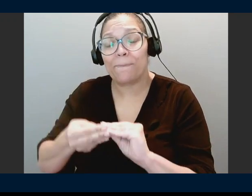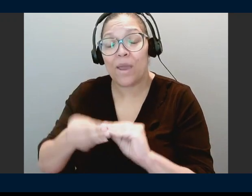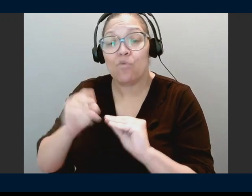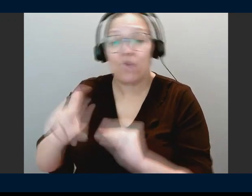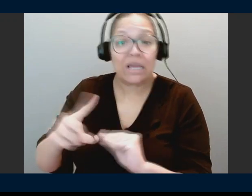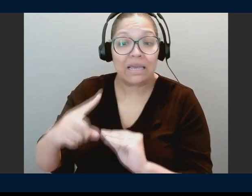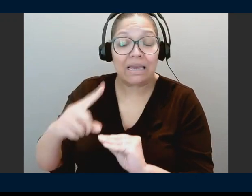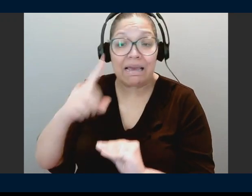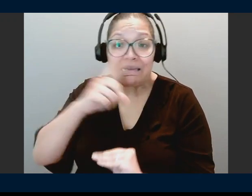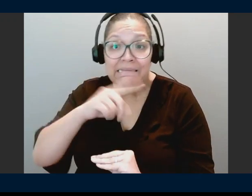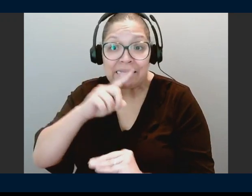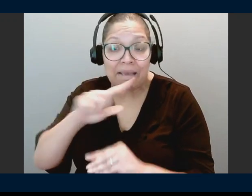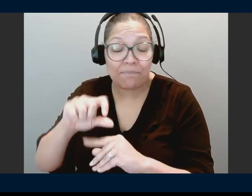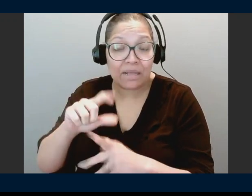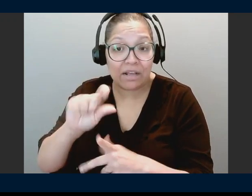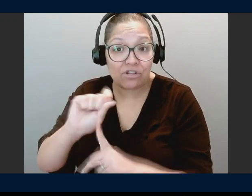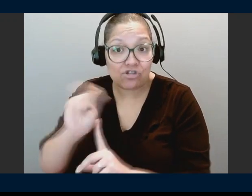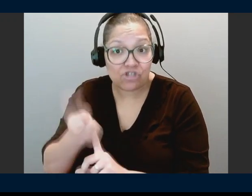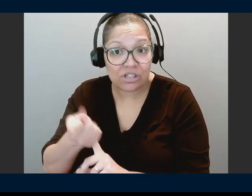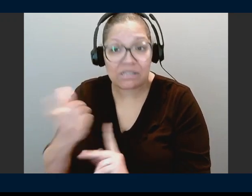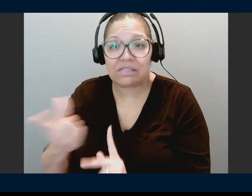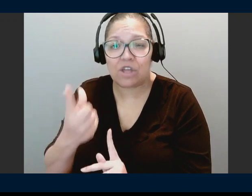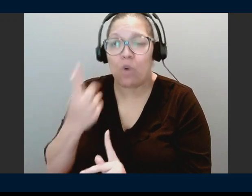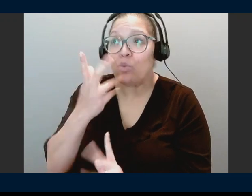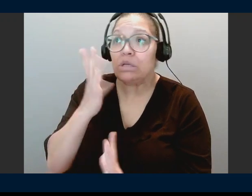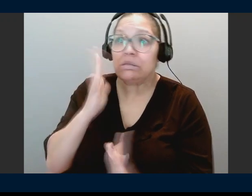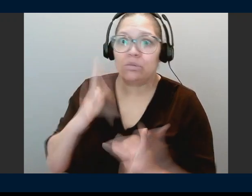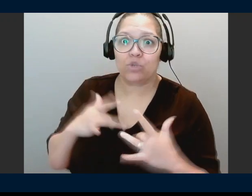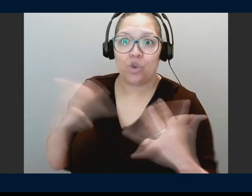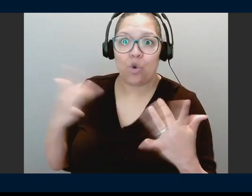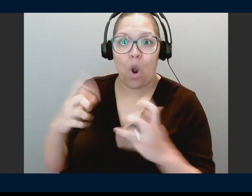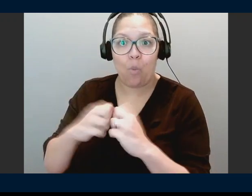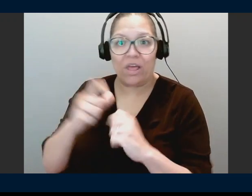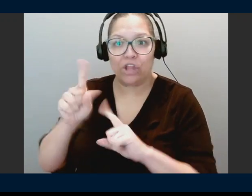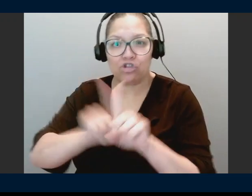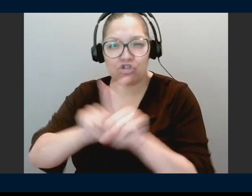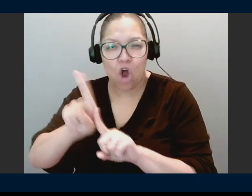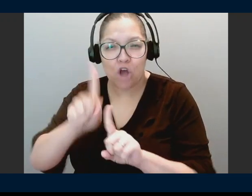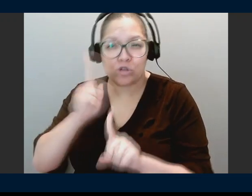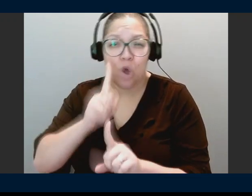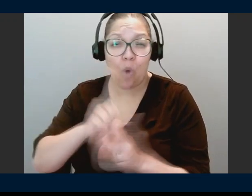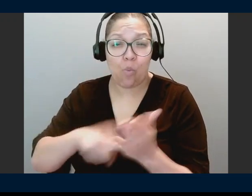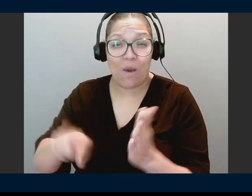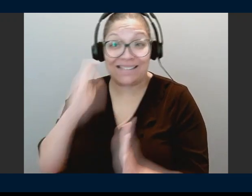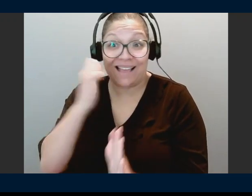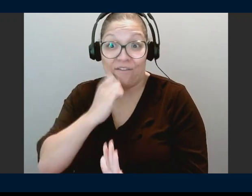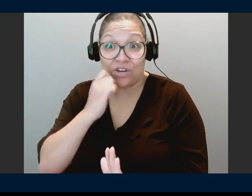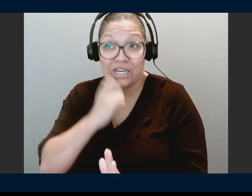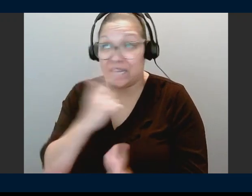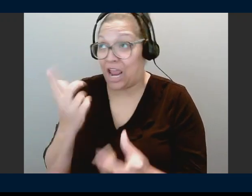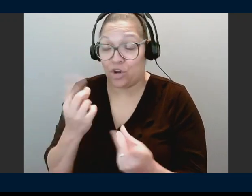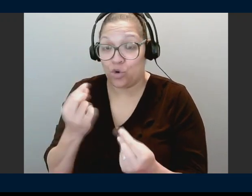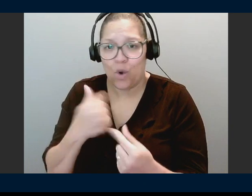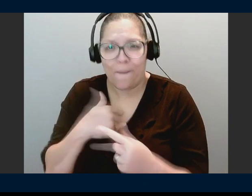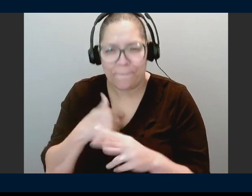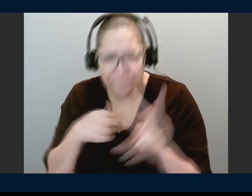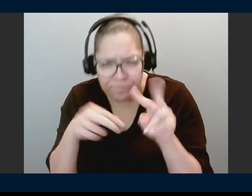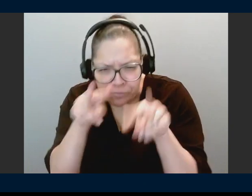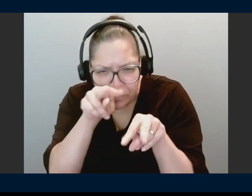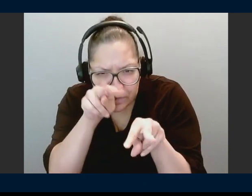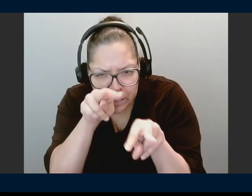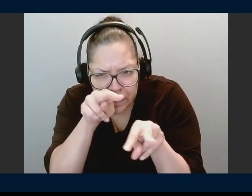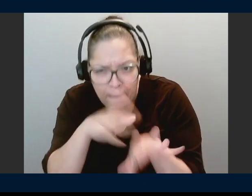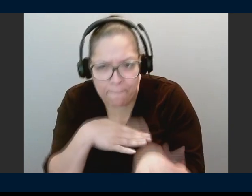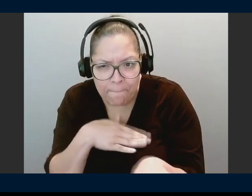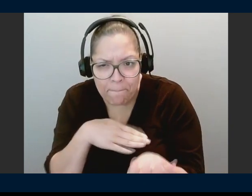on in stars. What does the day-to-day look like? Well, I'm staring at my computer trying to debug code. I